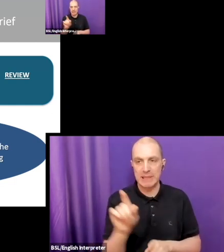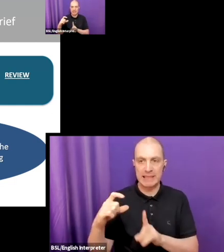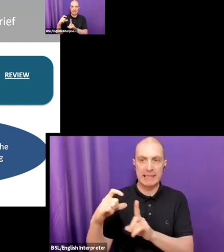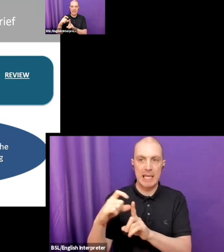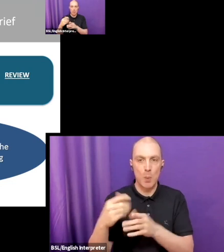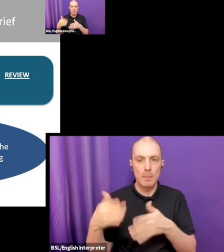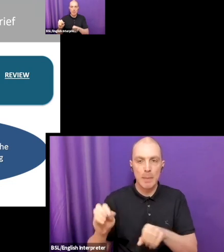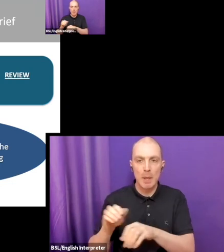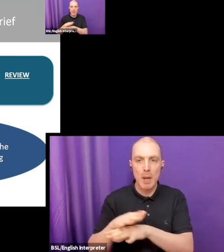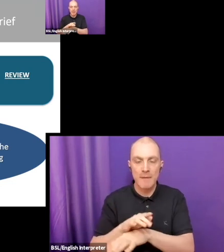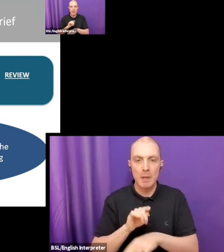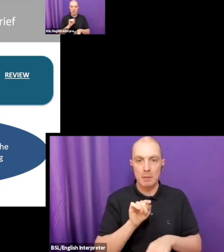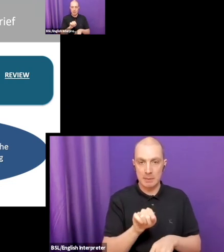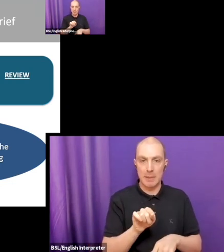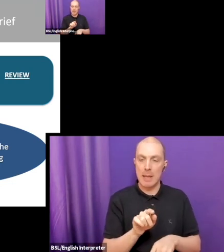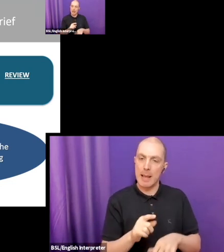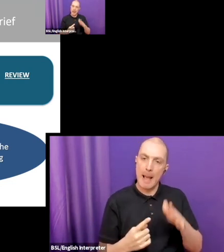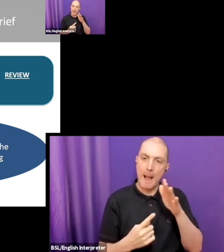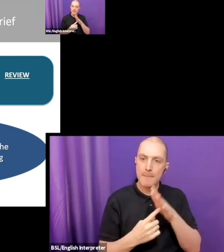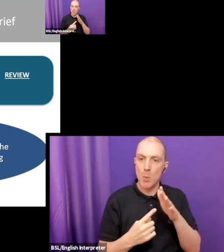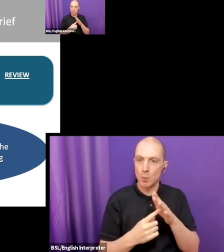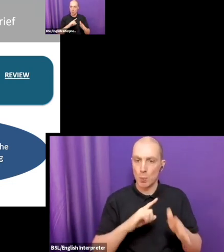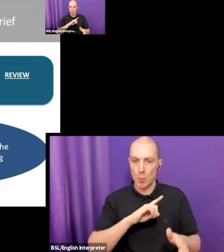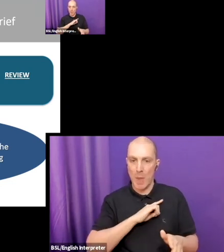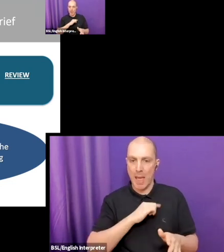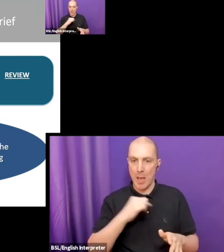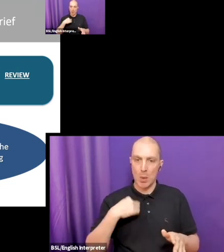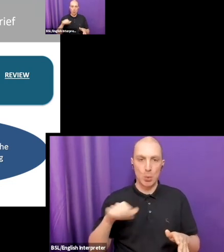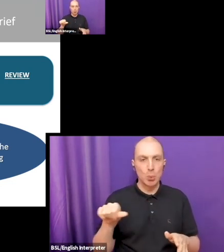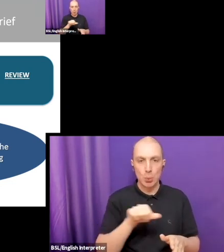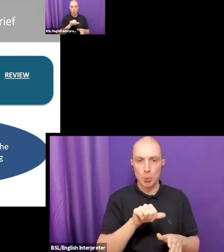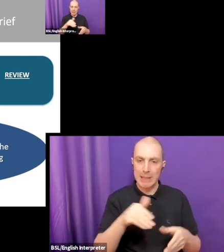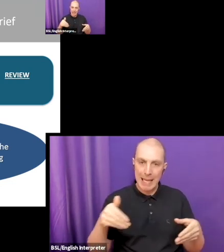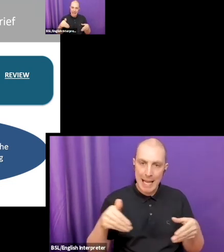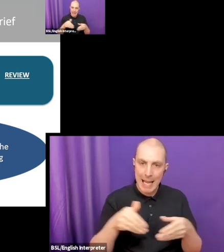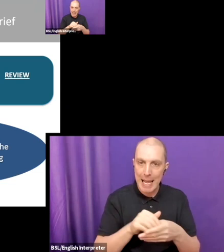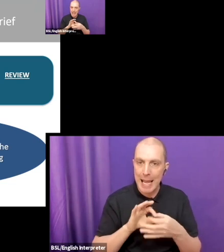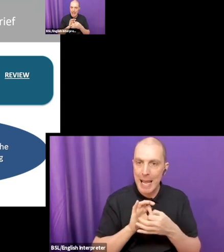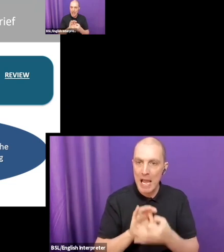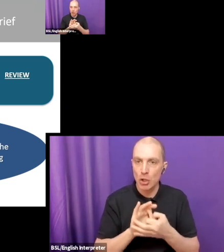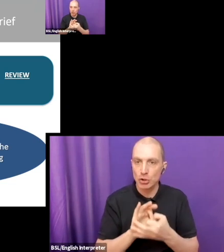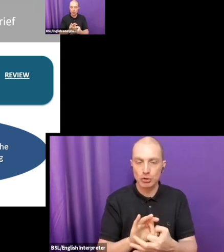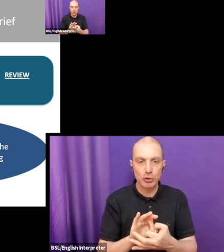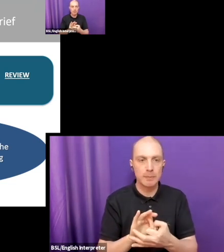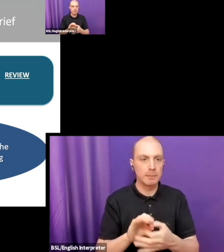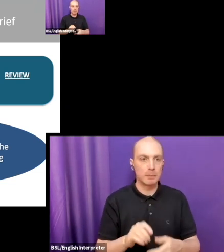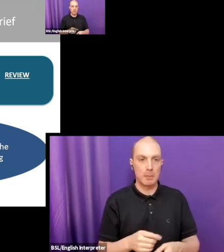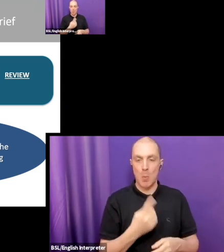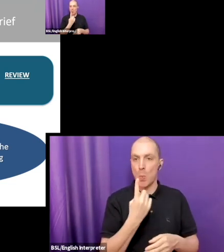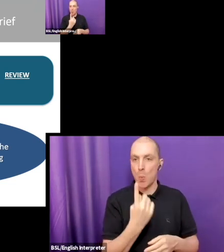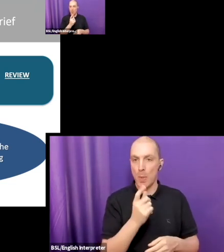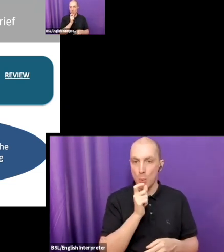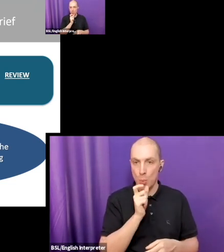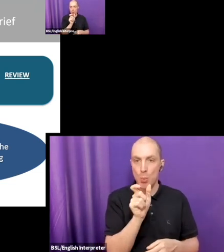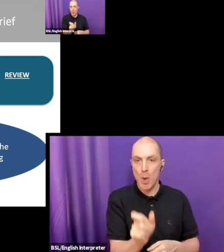we going to be engaged in this mechanism, why we should be engaging. One that I really want to highlight is